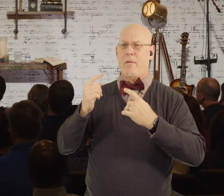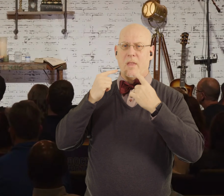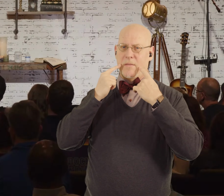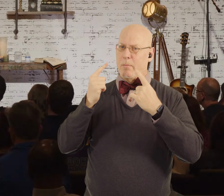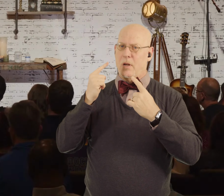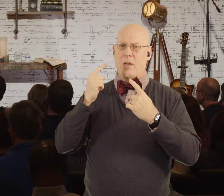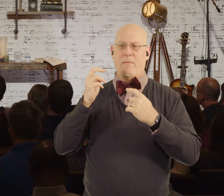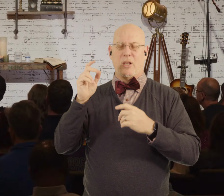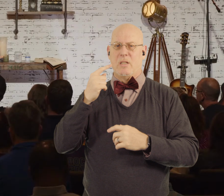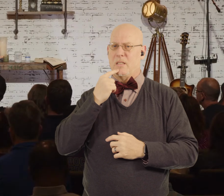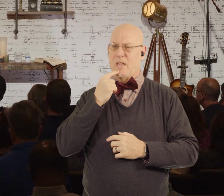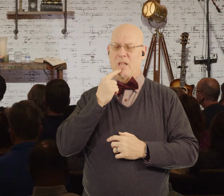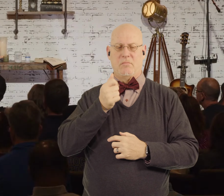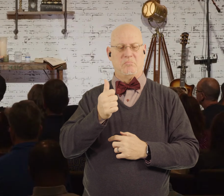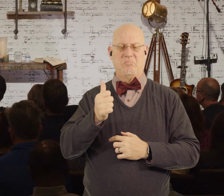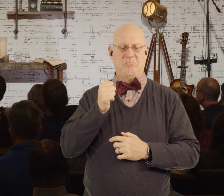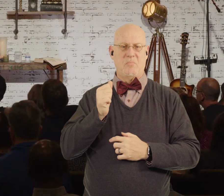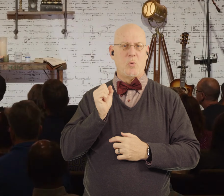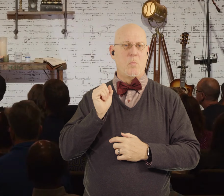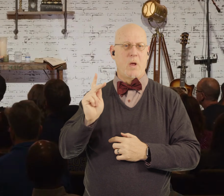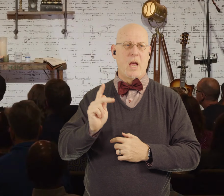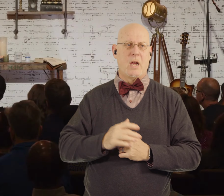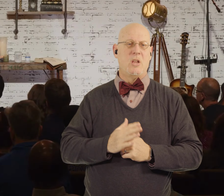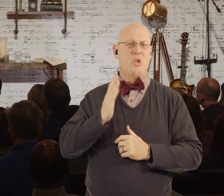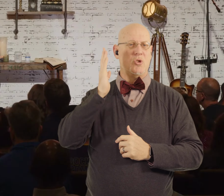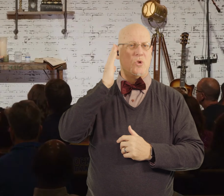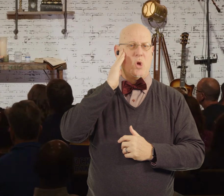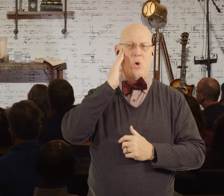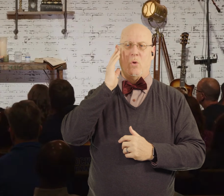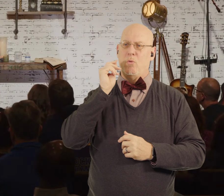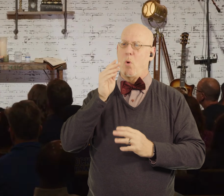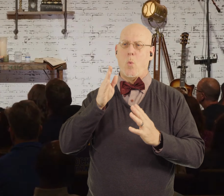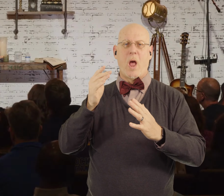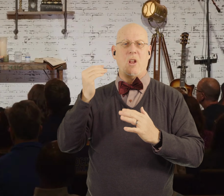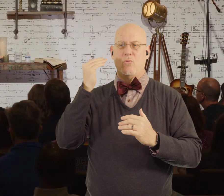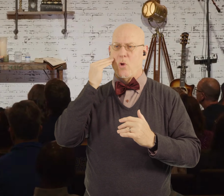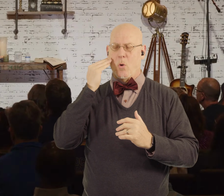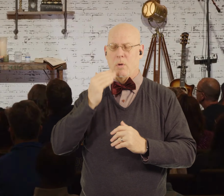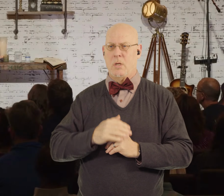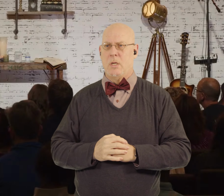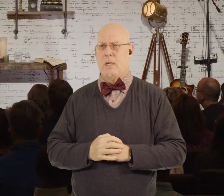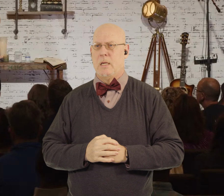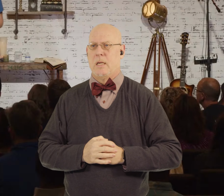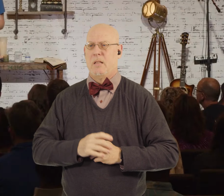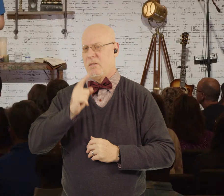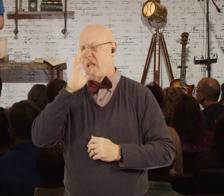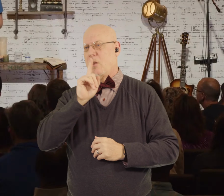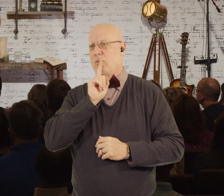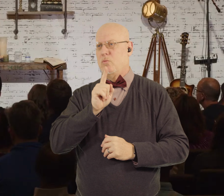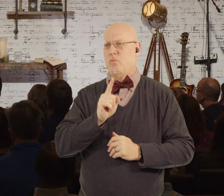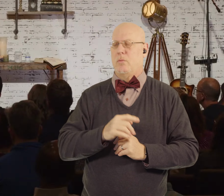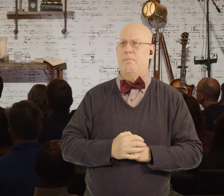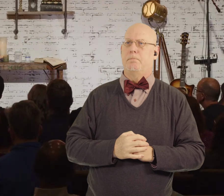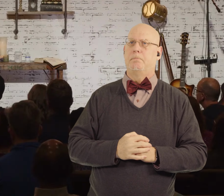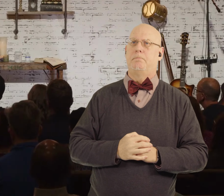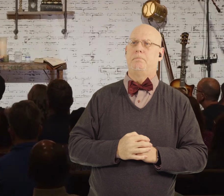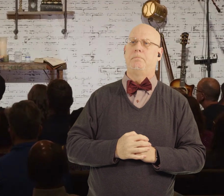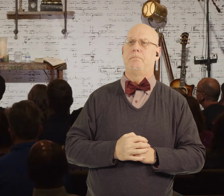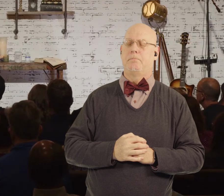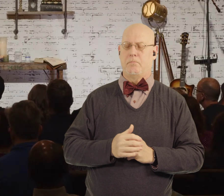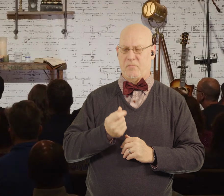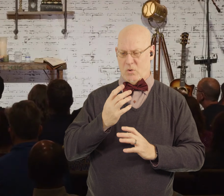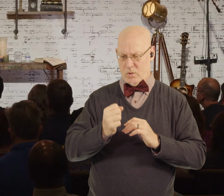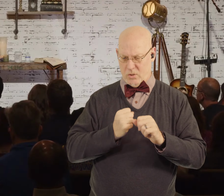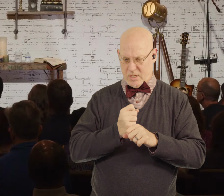and how no matter what the famed evangelist said, there was no recovering him. He knew there was no way of knowing that God